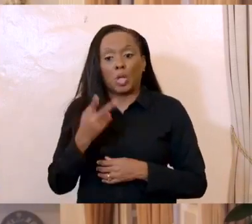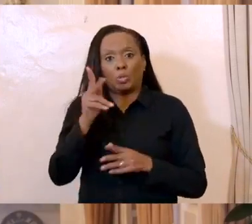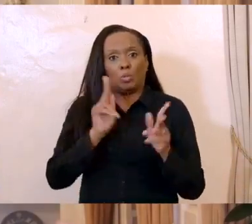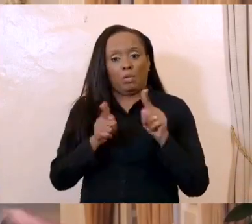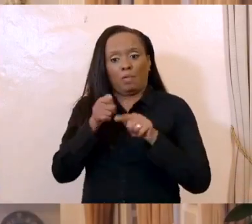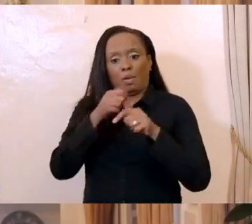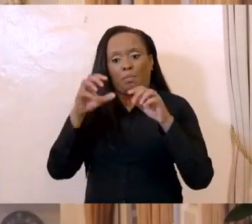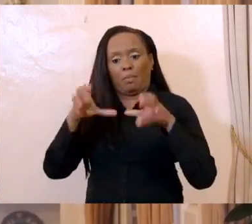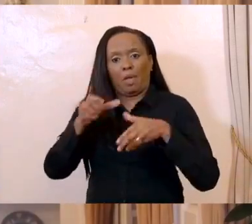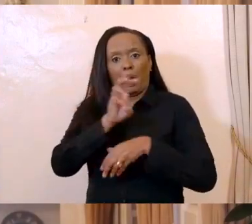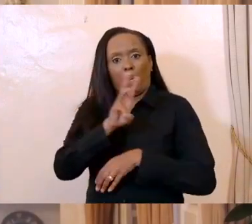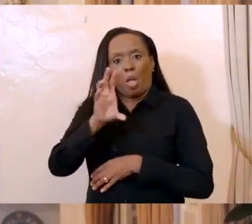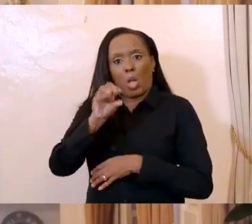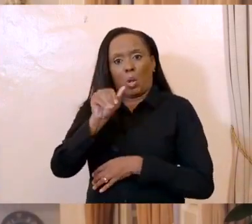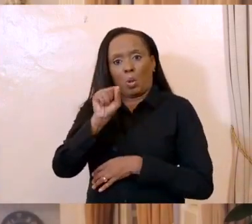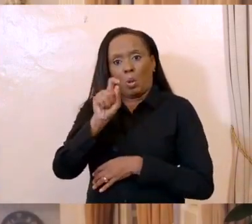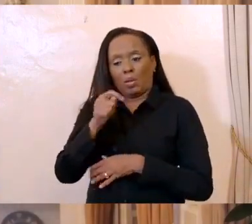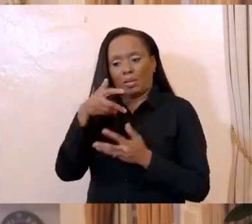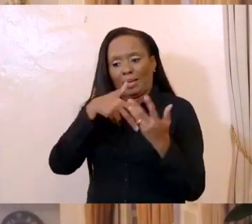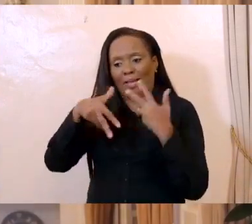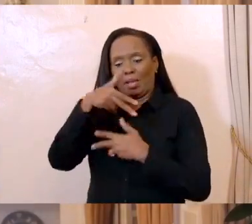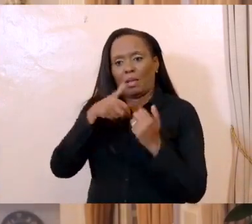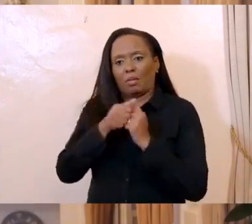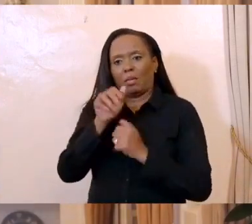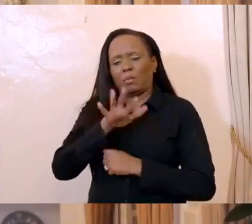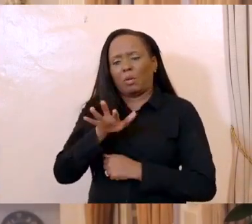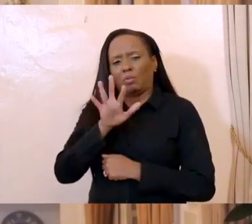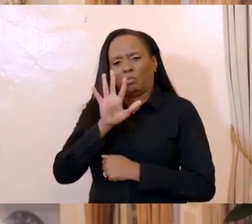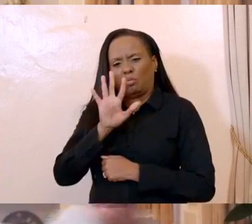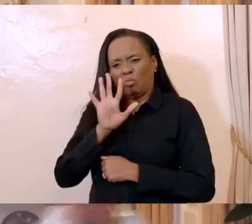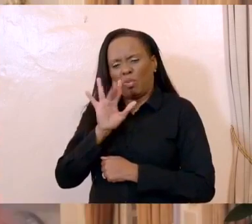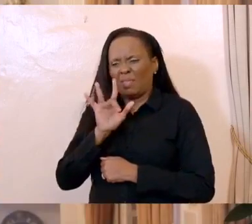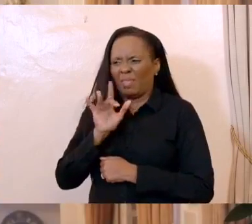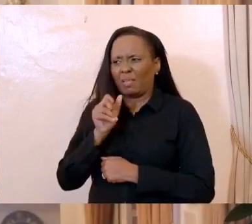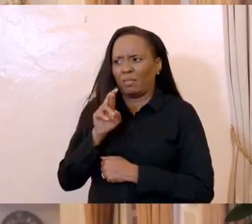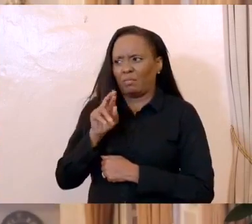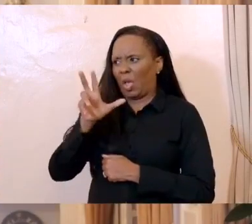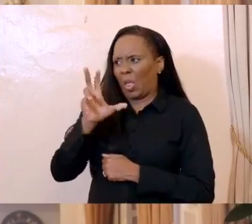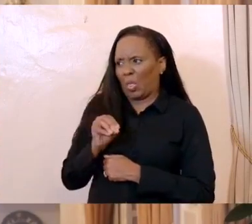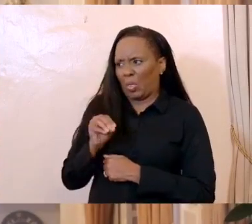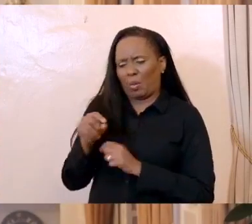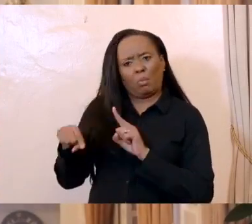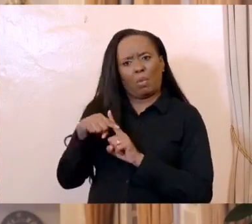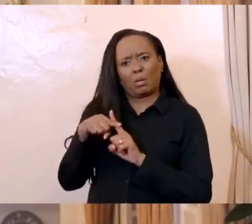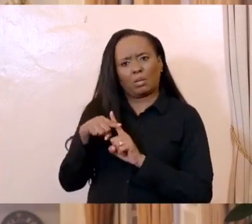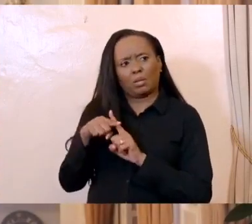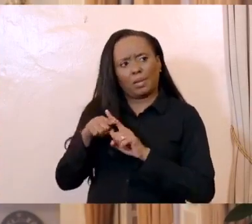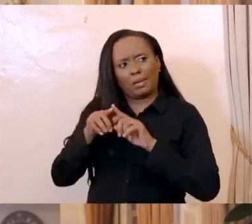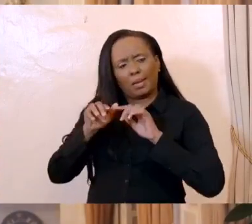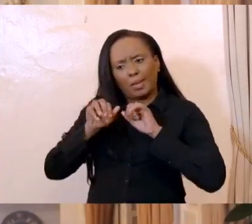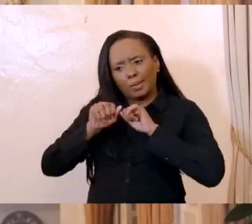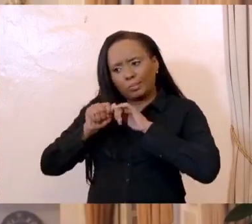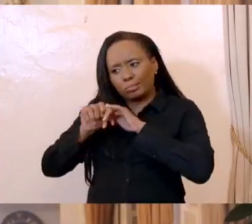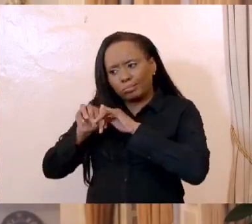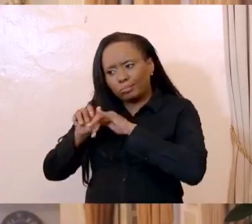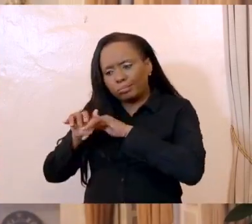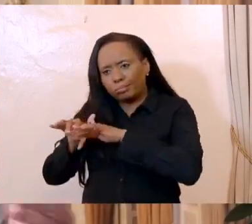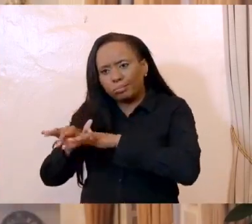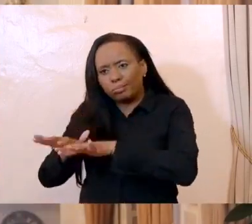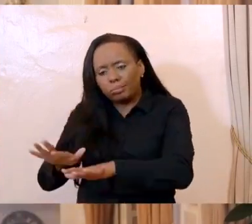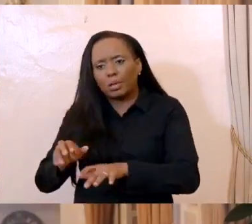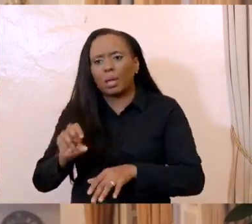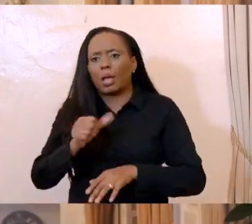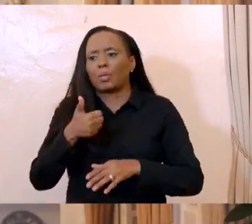had interacted with about 25 or 30 of the positive cases that were spread throughout